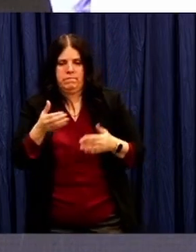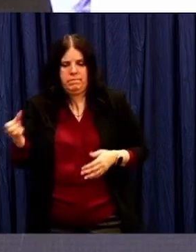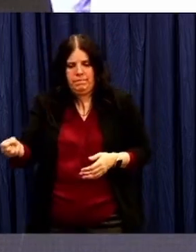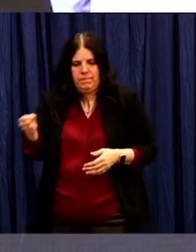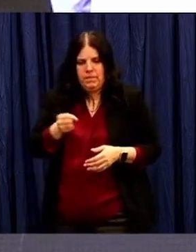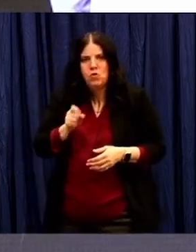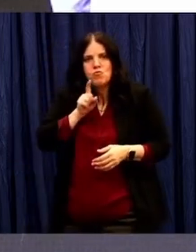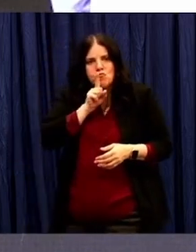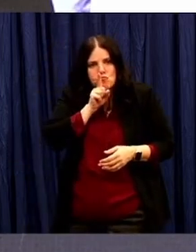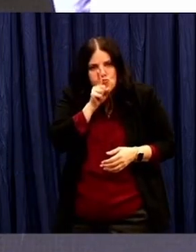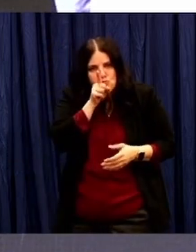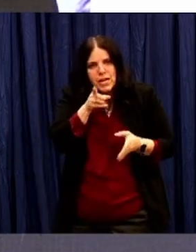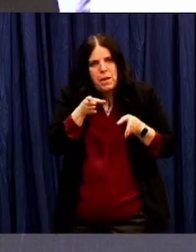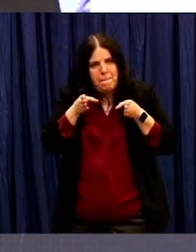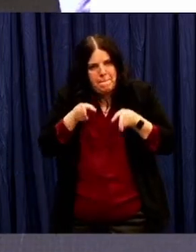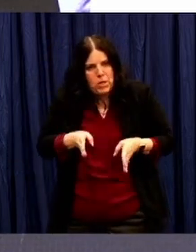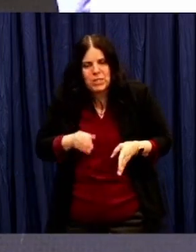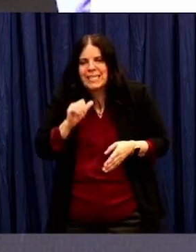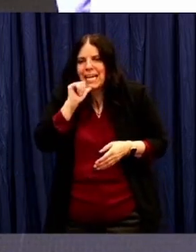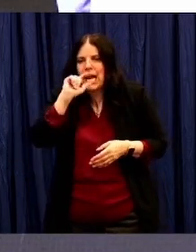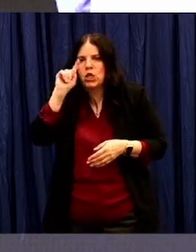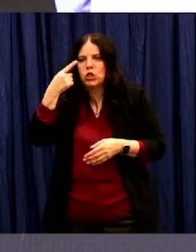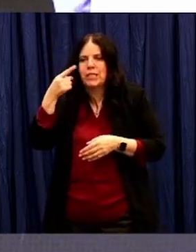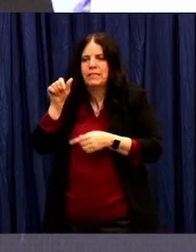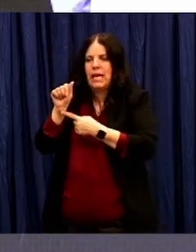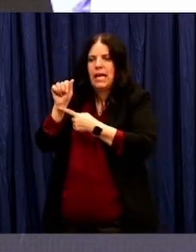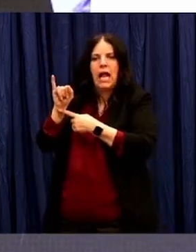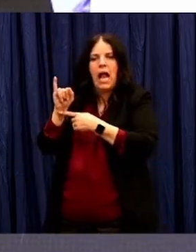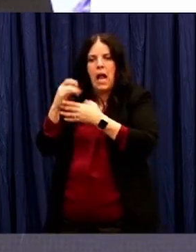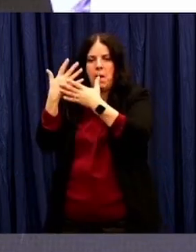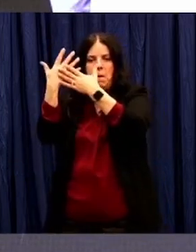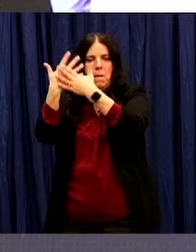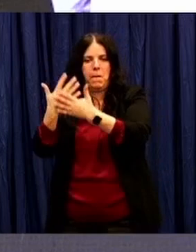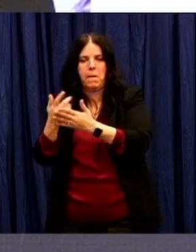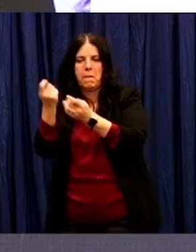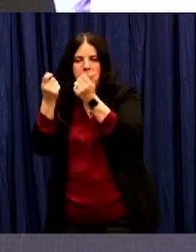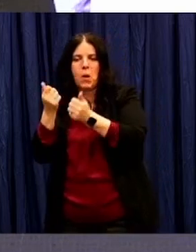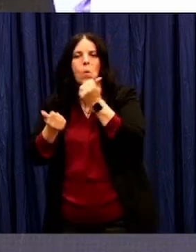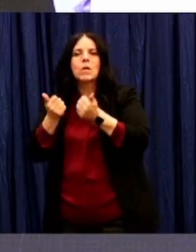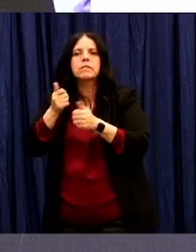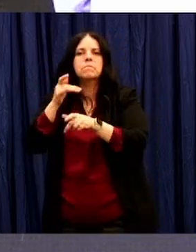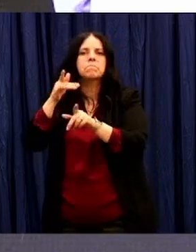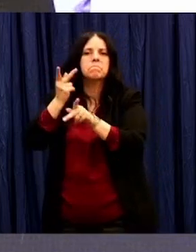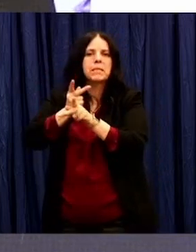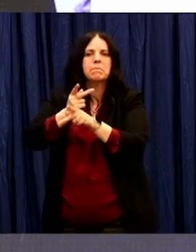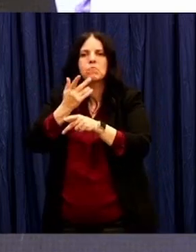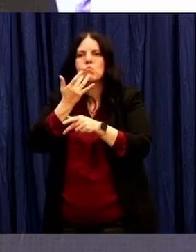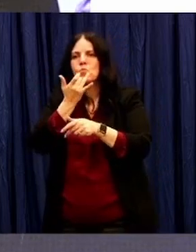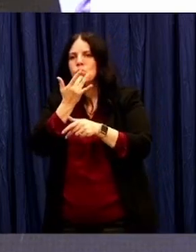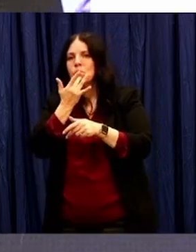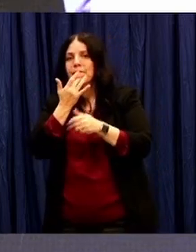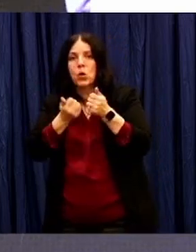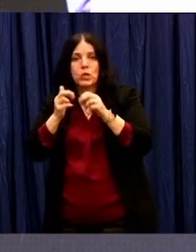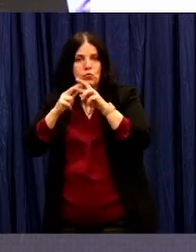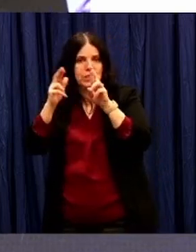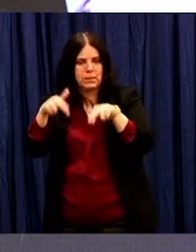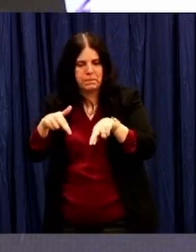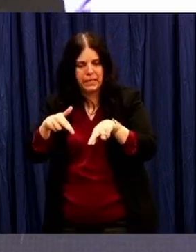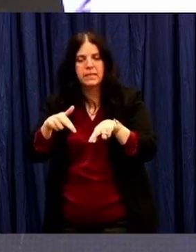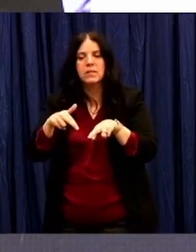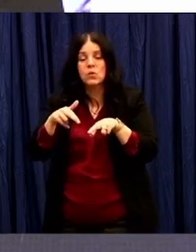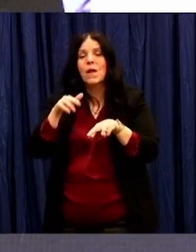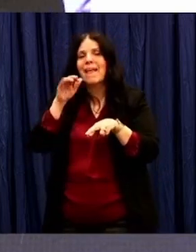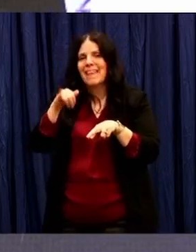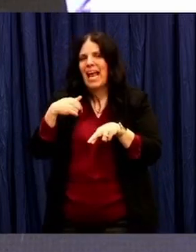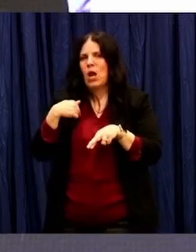the cultural competency to check for bias specifically and be watching out for and remediating those biases